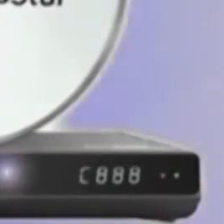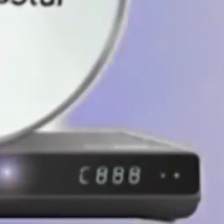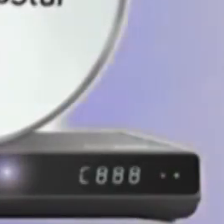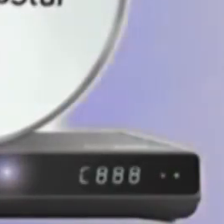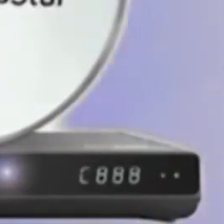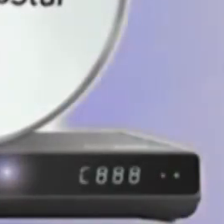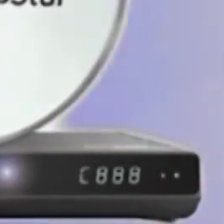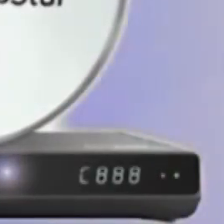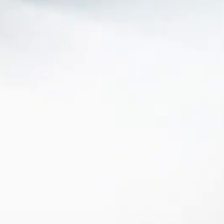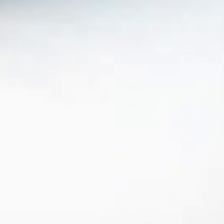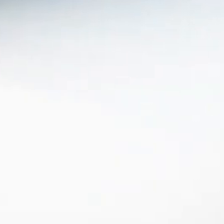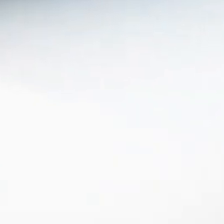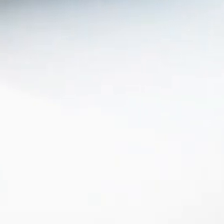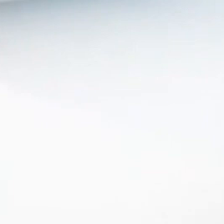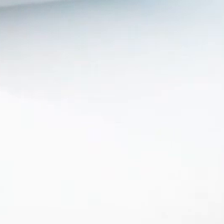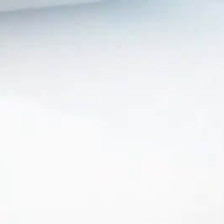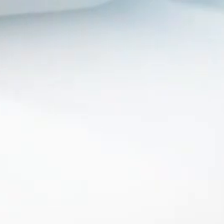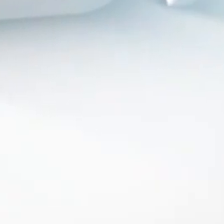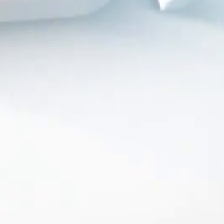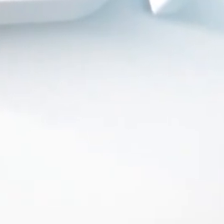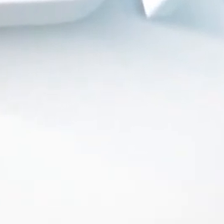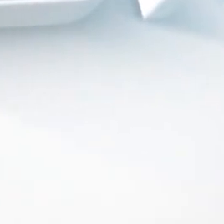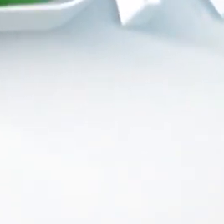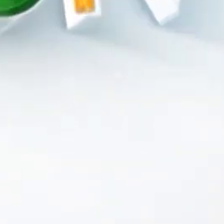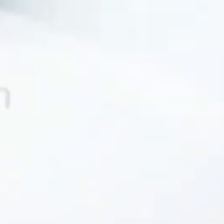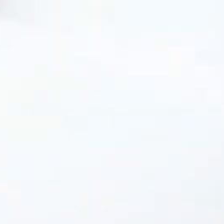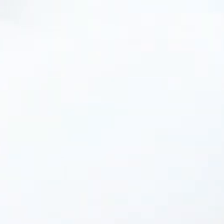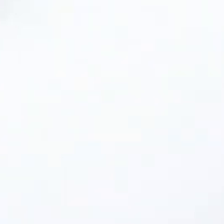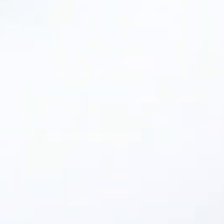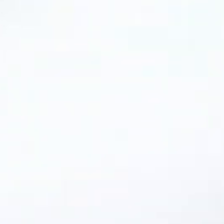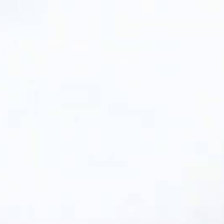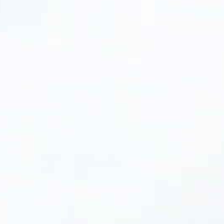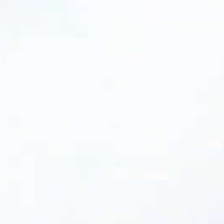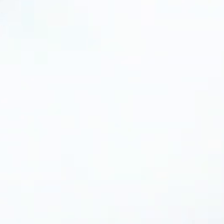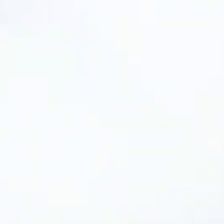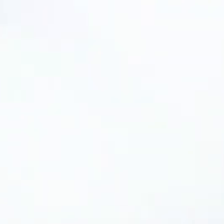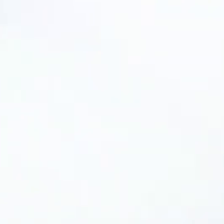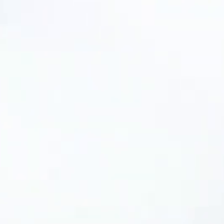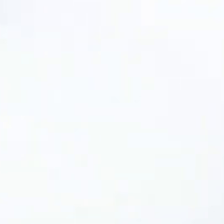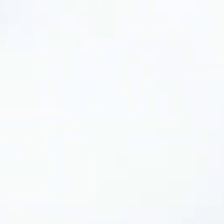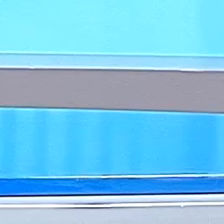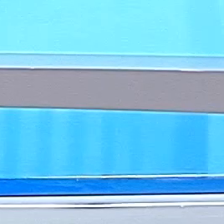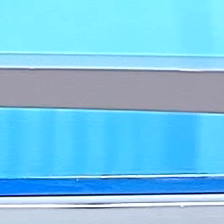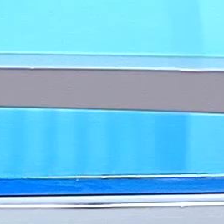DTH. Don't miss.